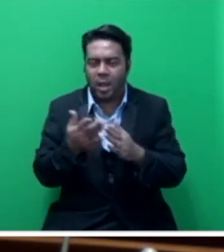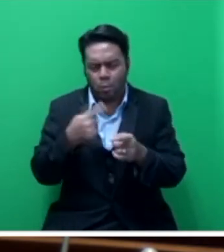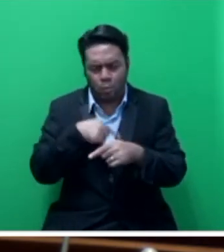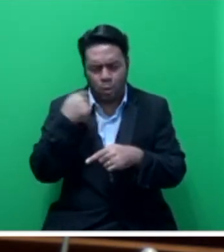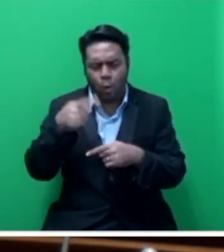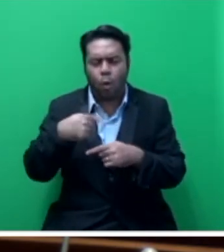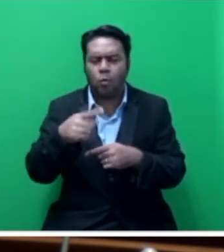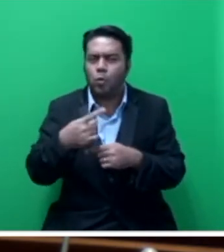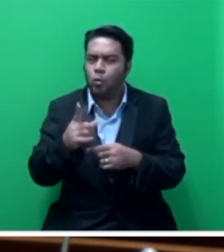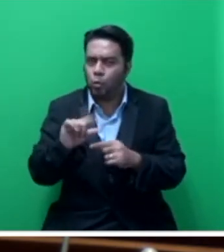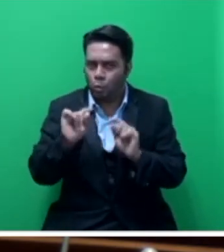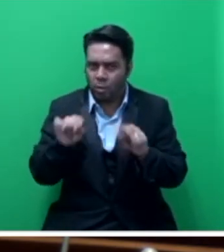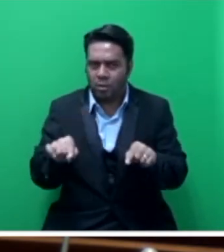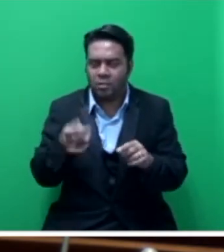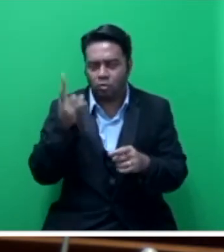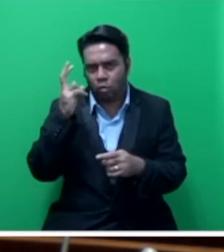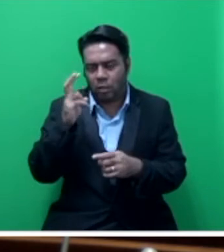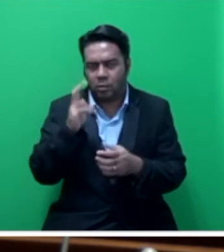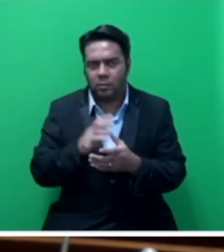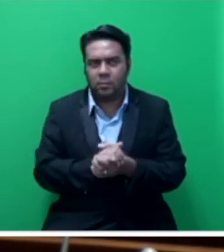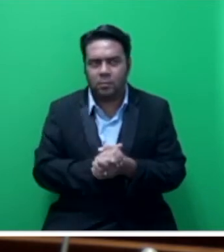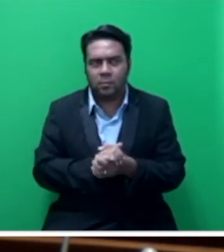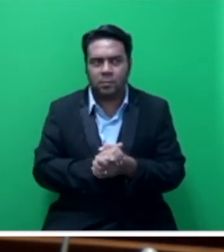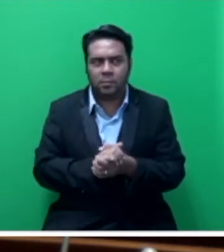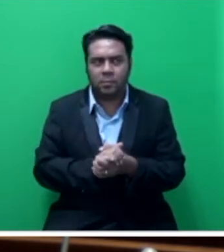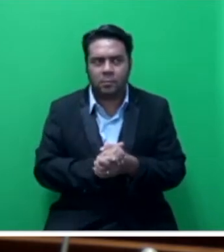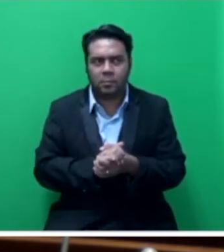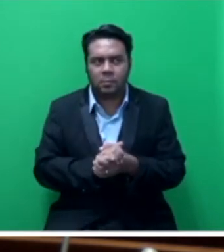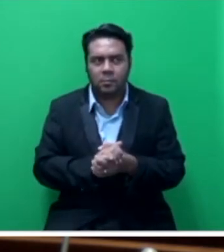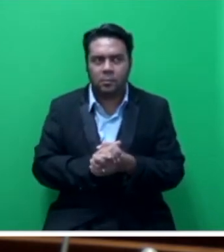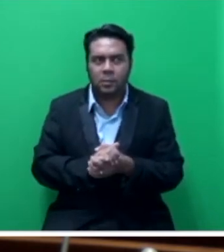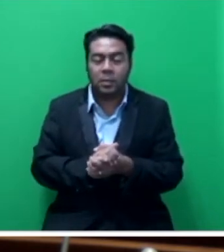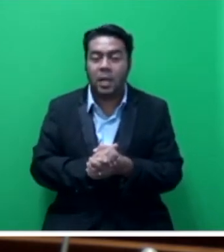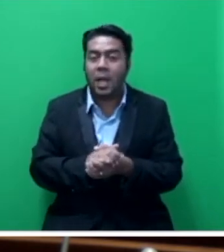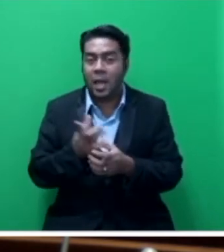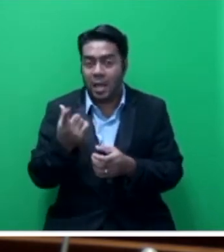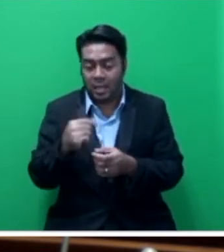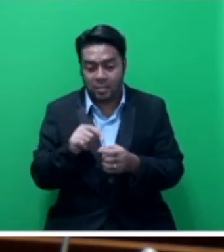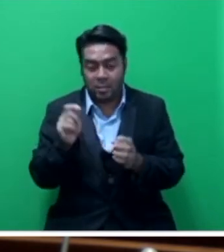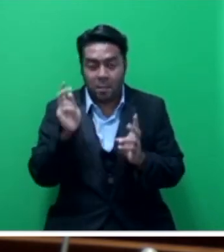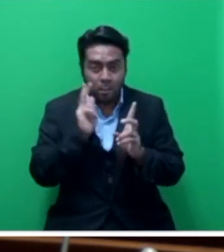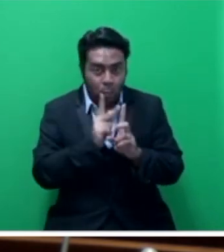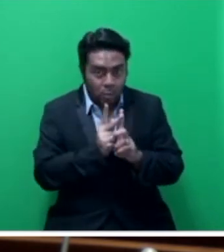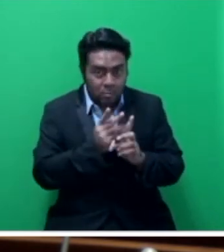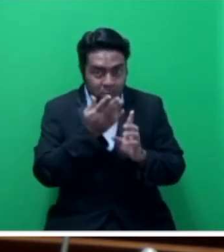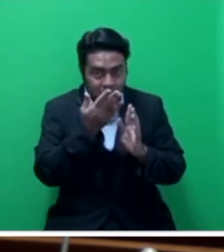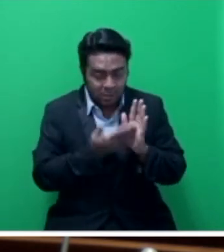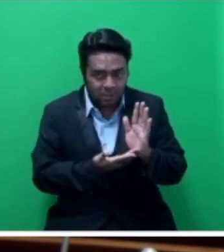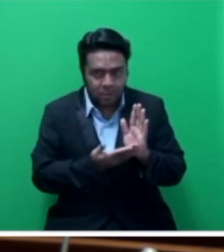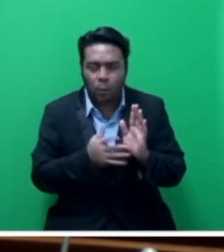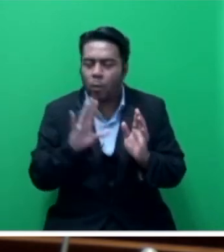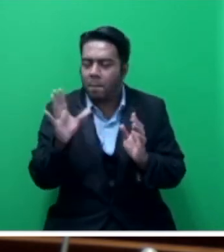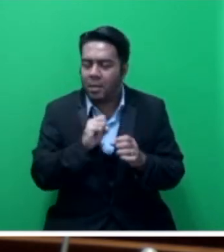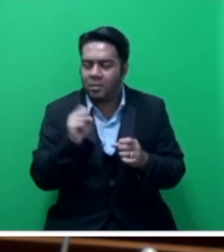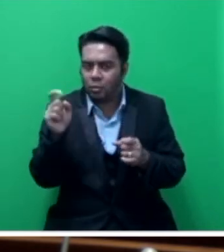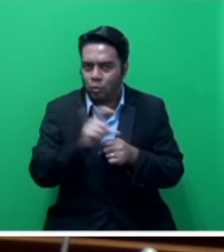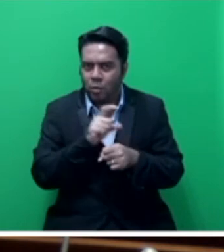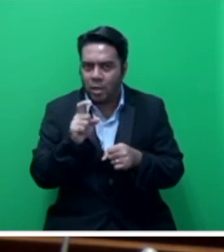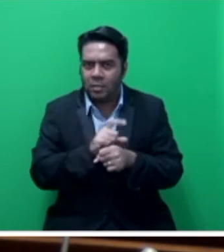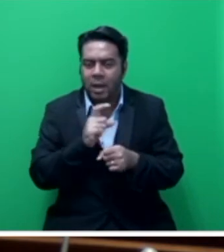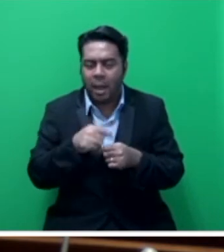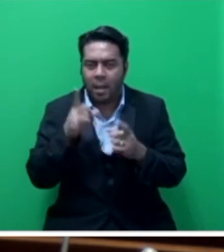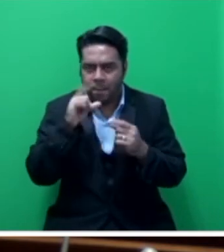do so, Honourable Speaker, sir. Mr. Speaker, sir, as policymakers, we must create an enabling